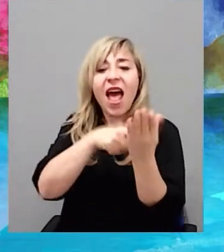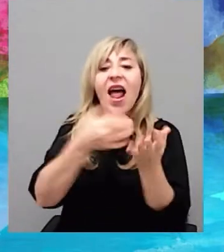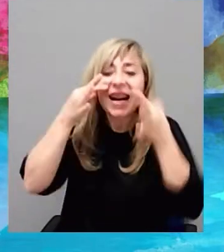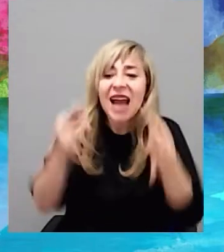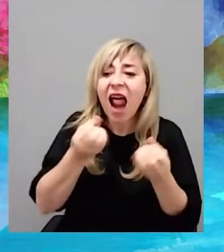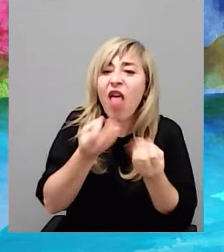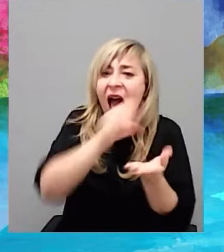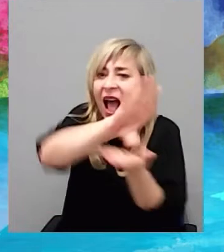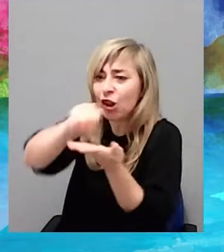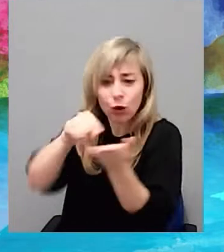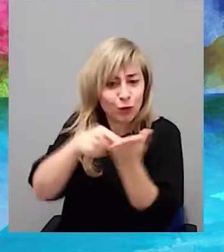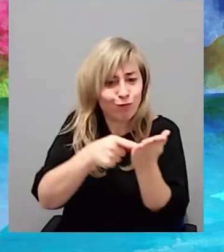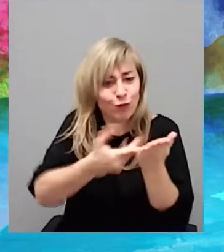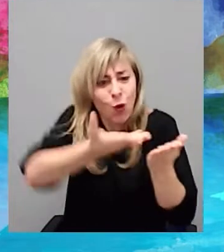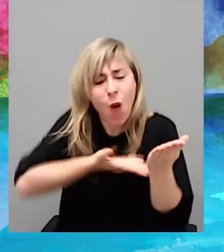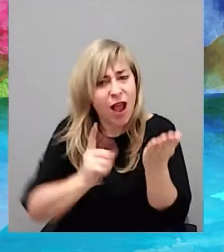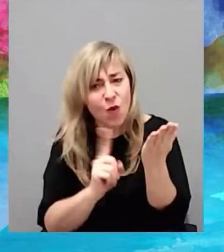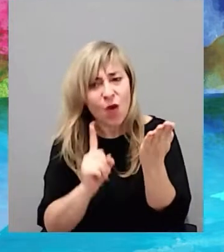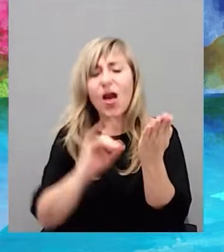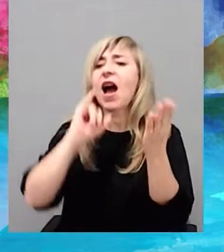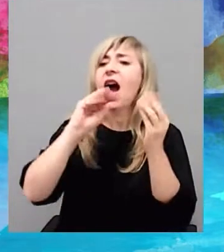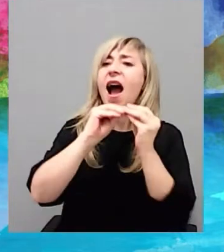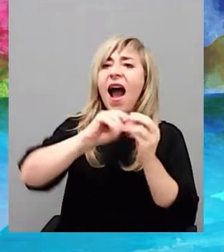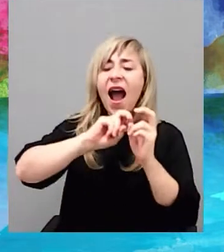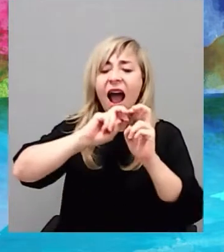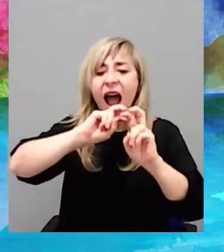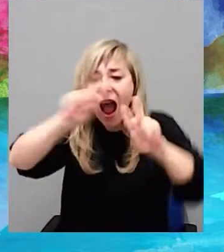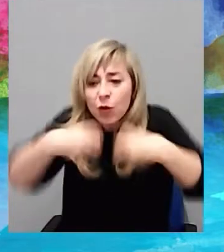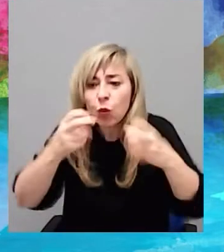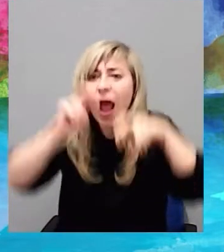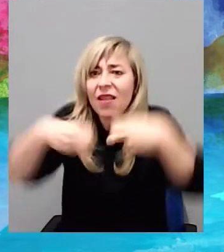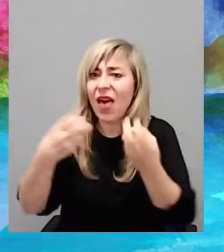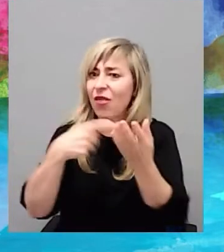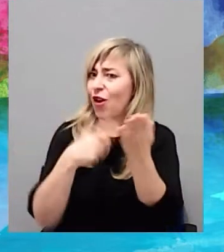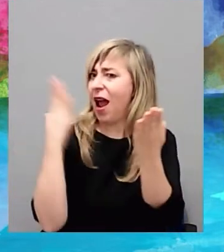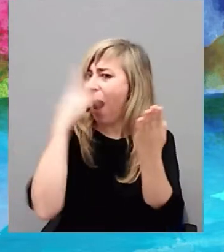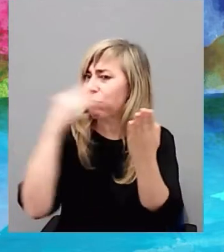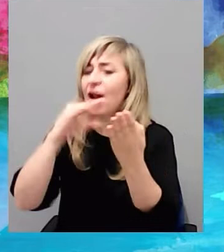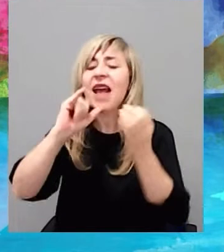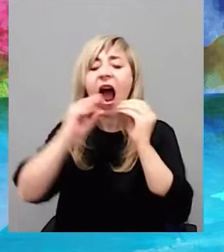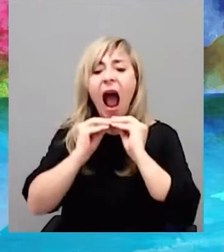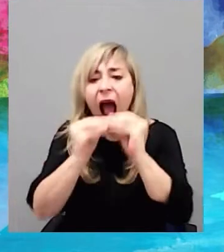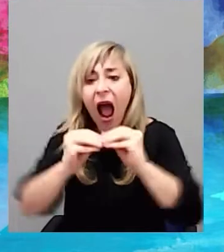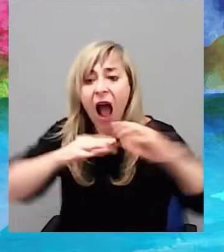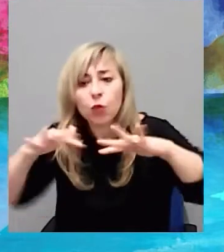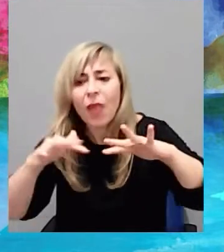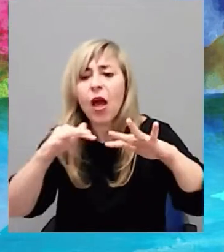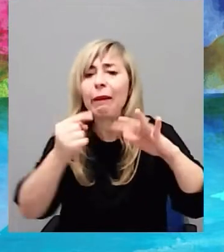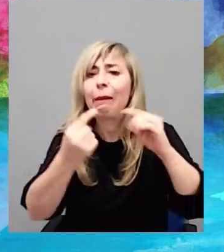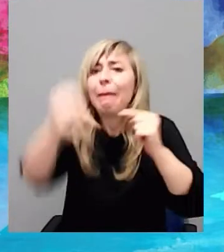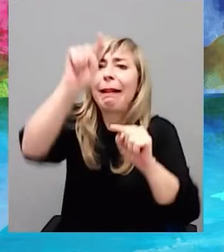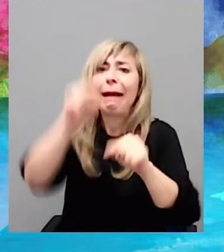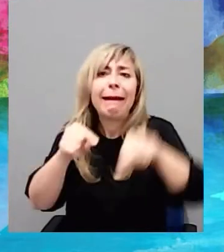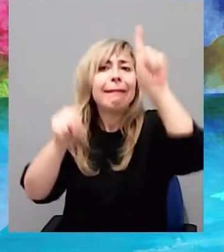take decisions. So this means that many of the actions in municipalities are very isolated types